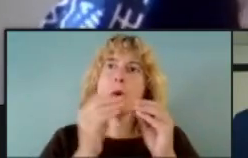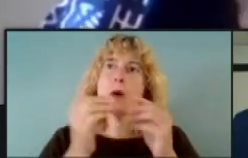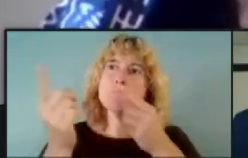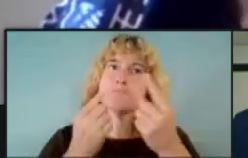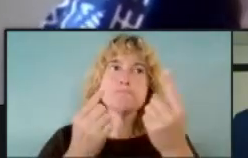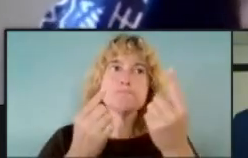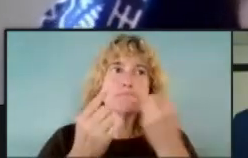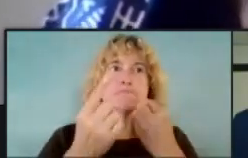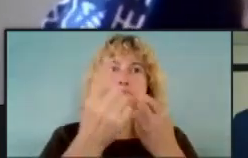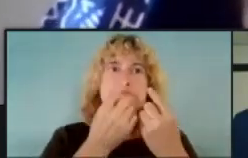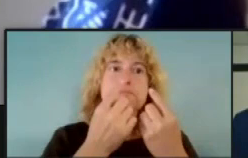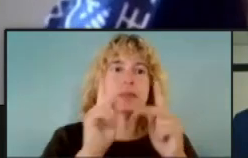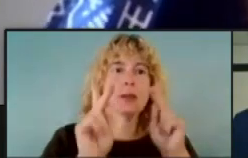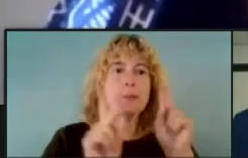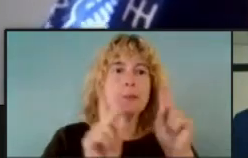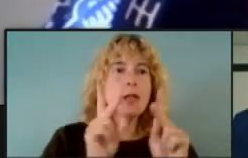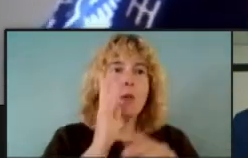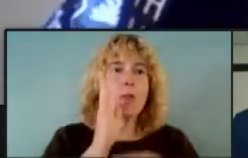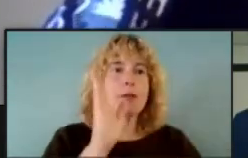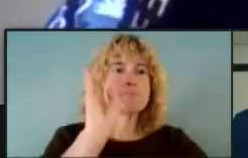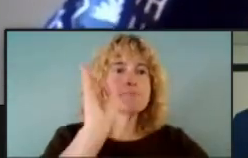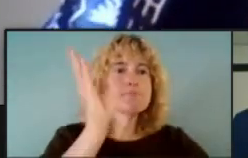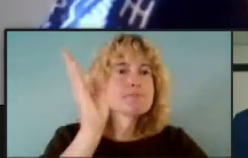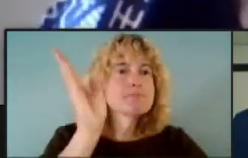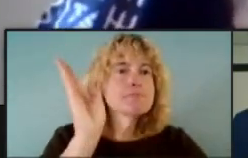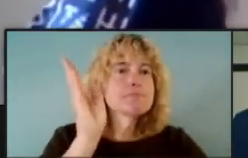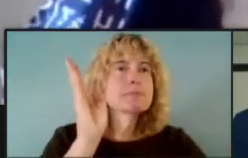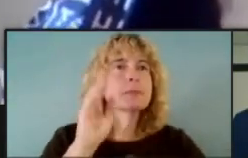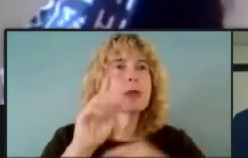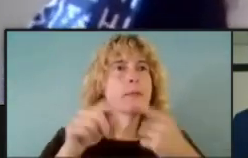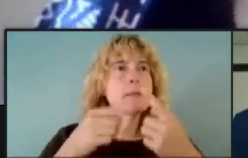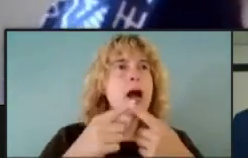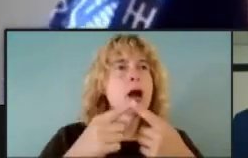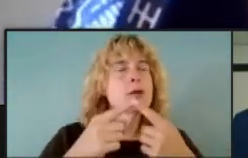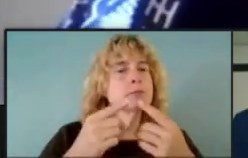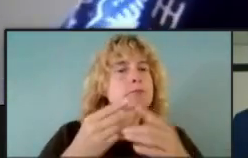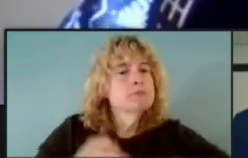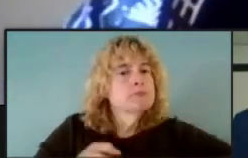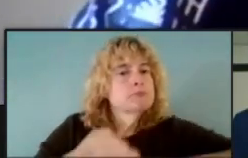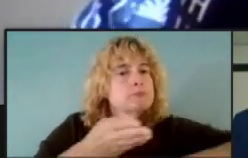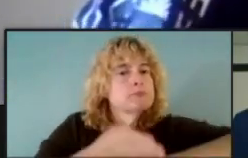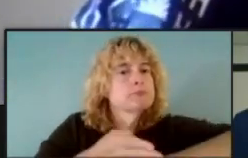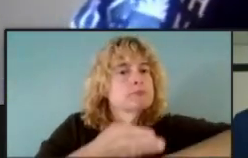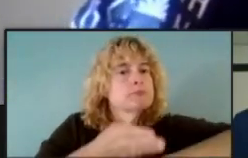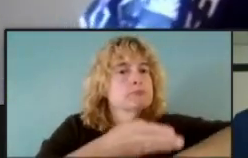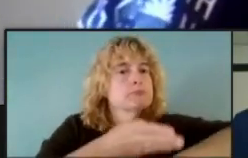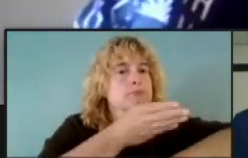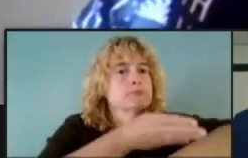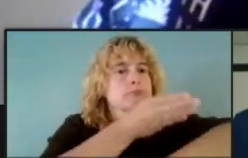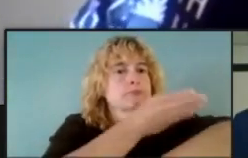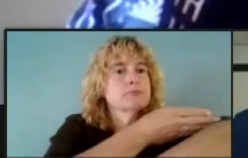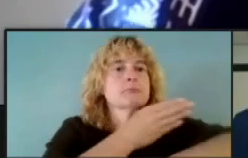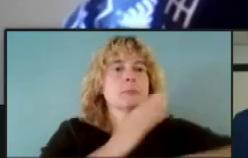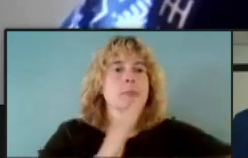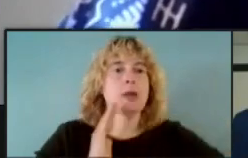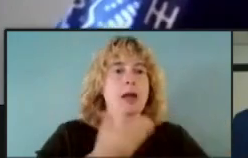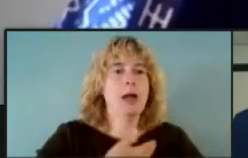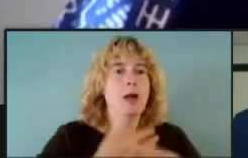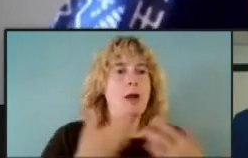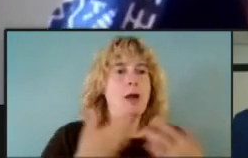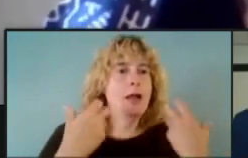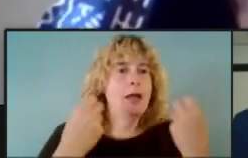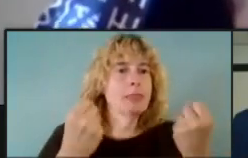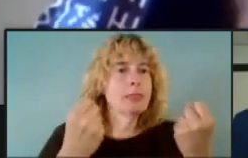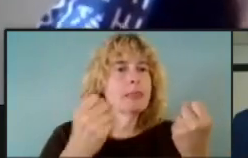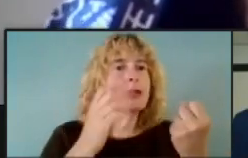nation forward in terms of our health. We're also going to be talking about our basic needs. And because we know that many of you have